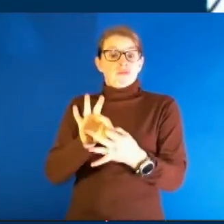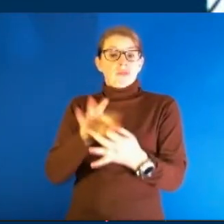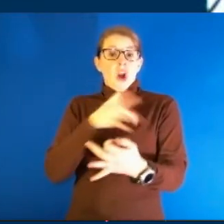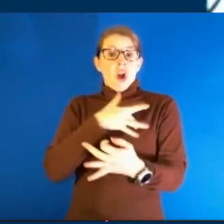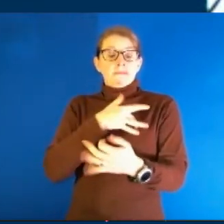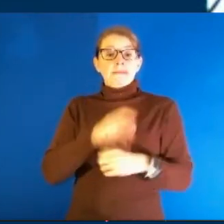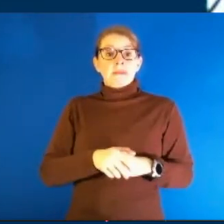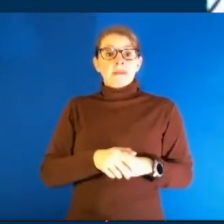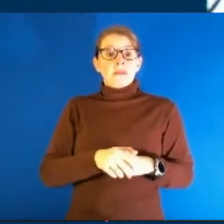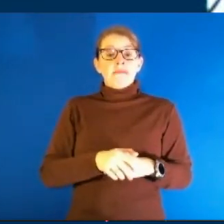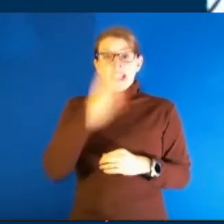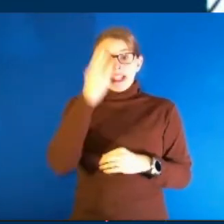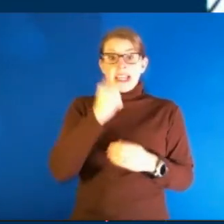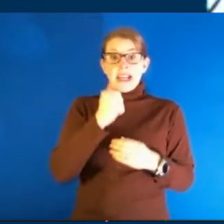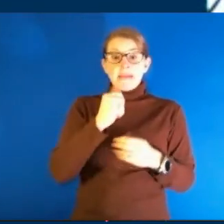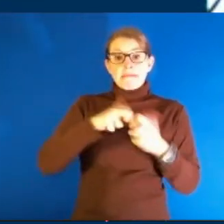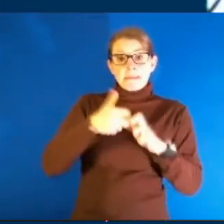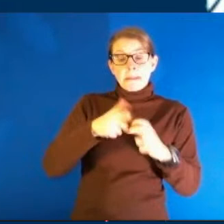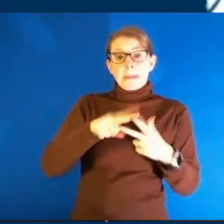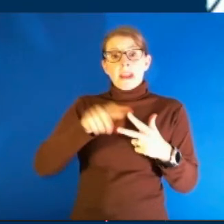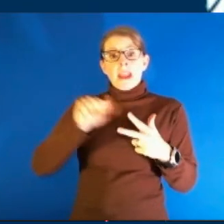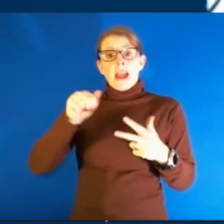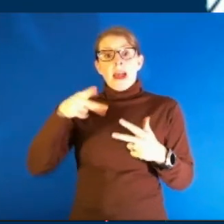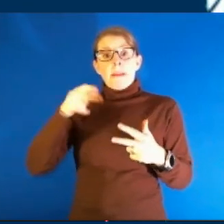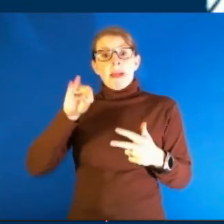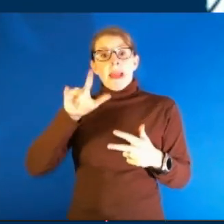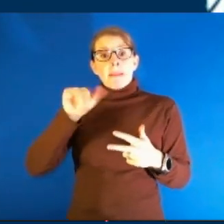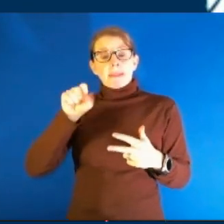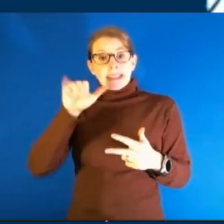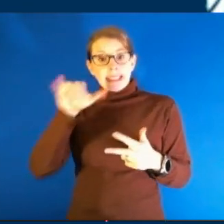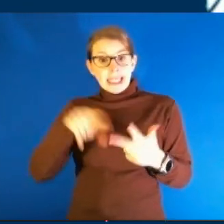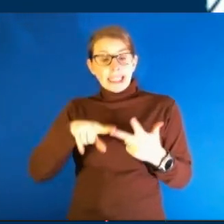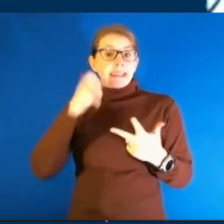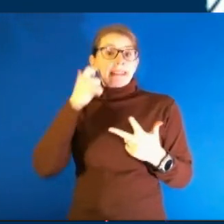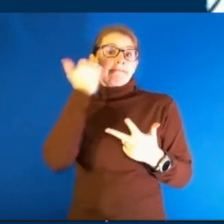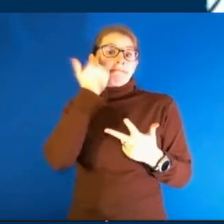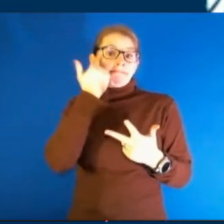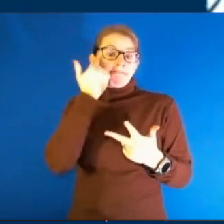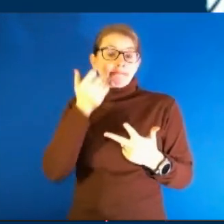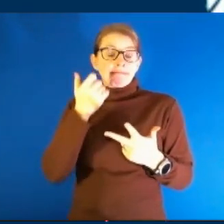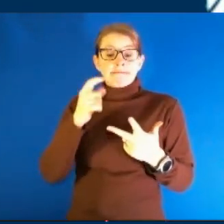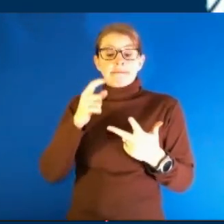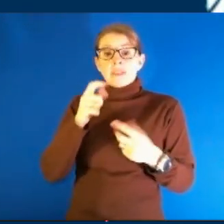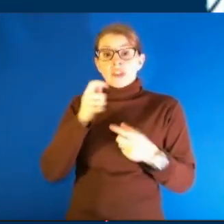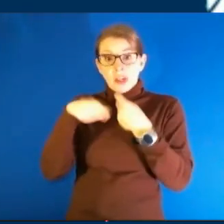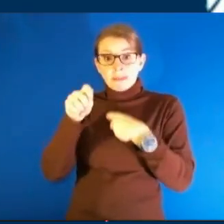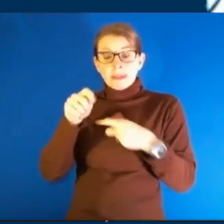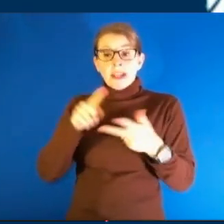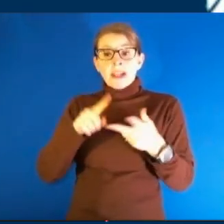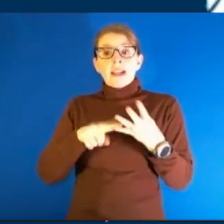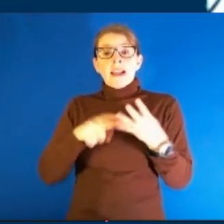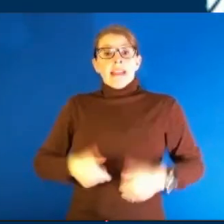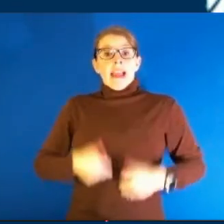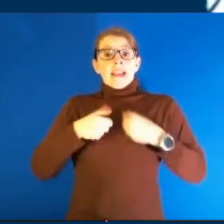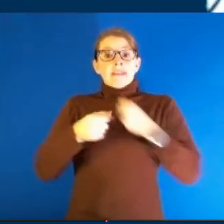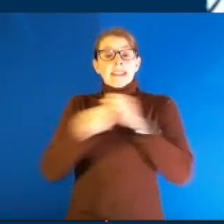to epilepsy, dental work, transplants, life-saving surgeries. Our first topic,